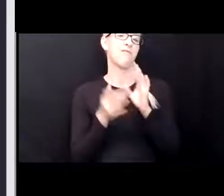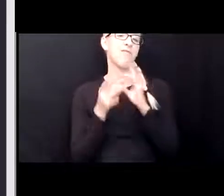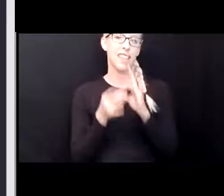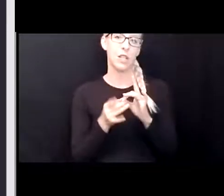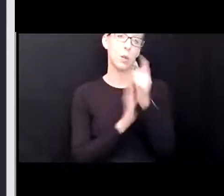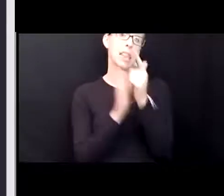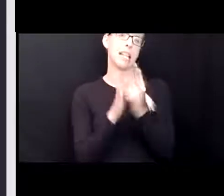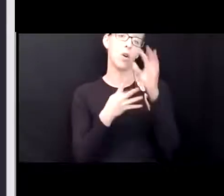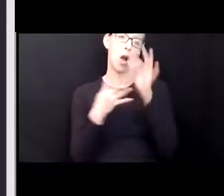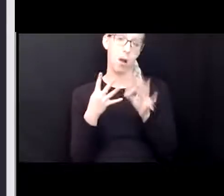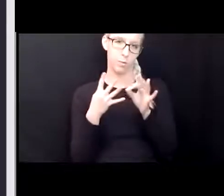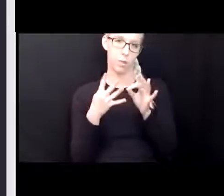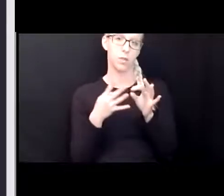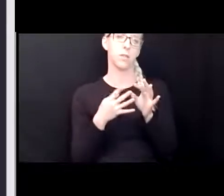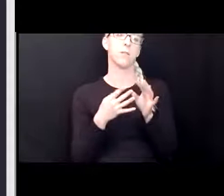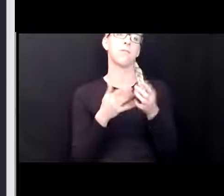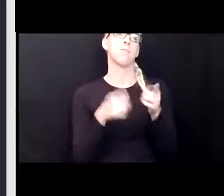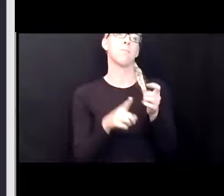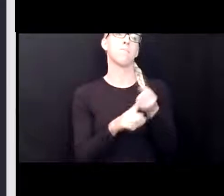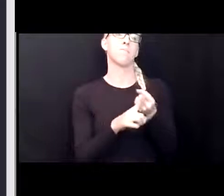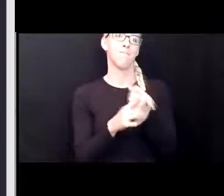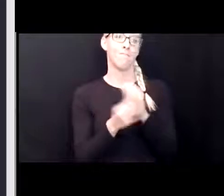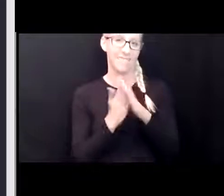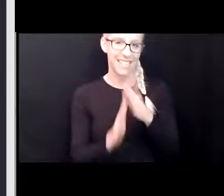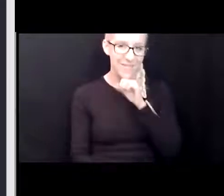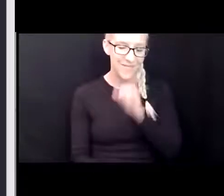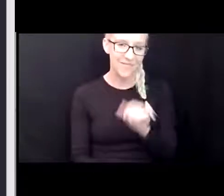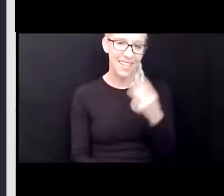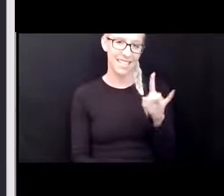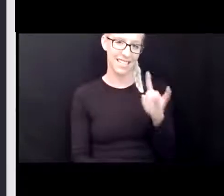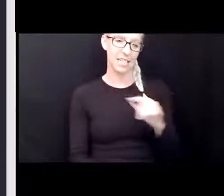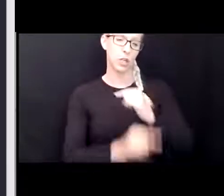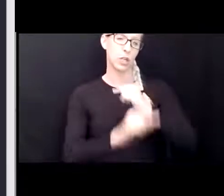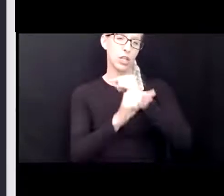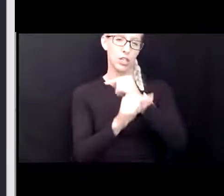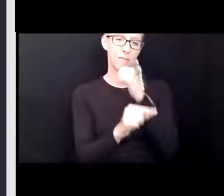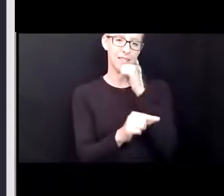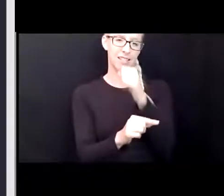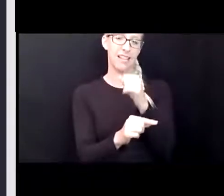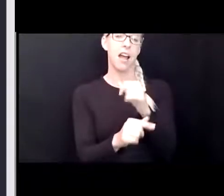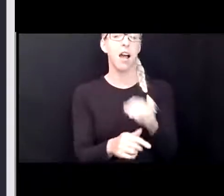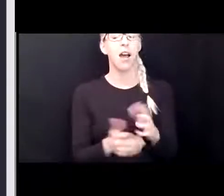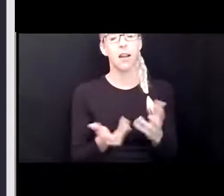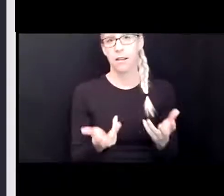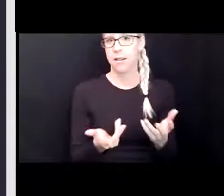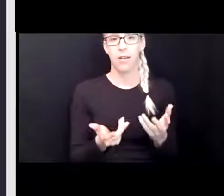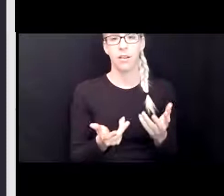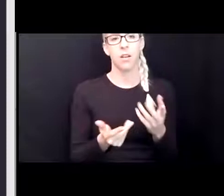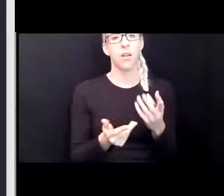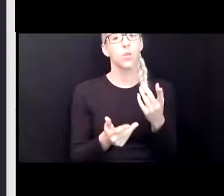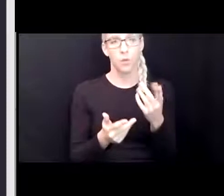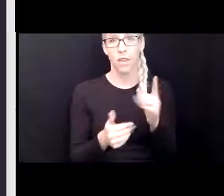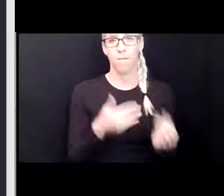want to take guardianship out of, the first line of defense and make sure that we appreciate that there's more than one